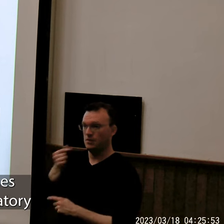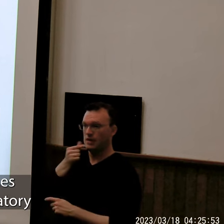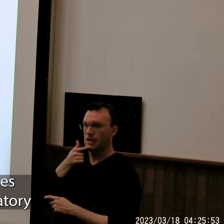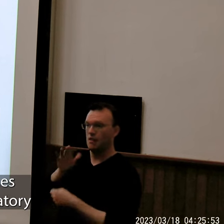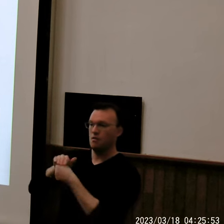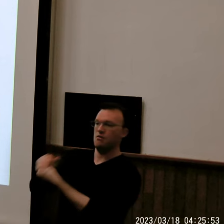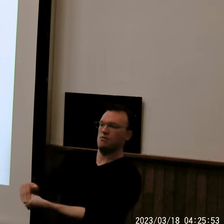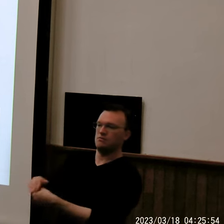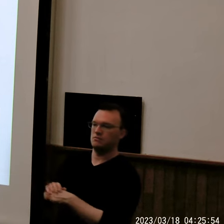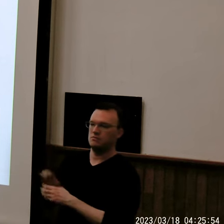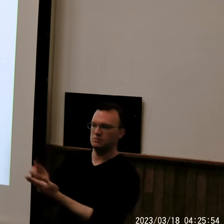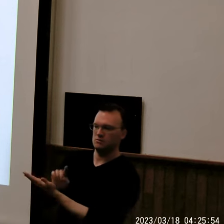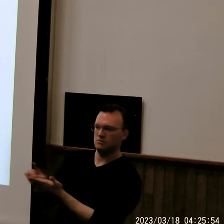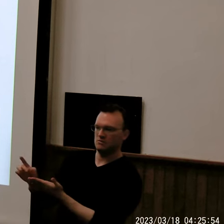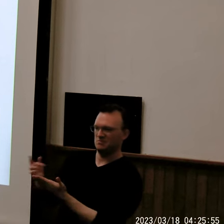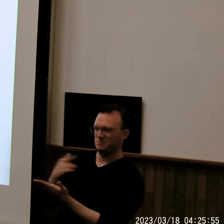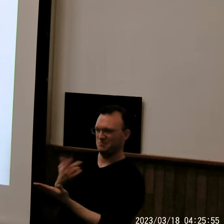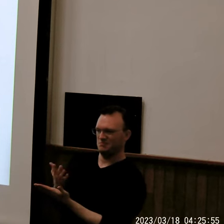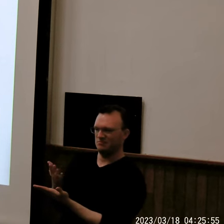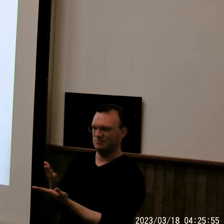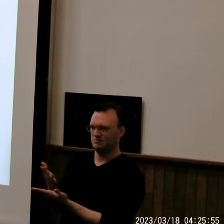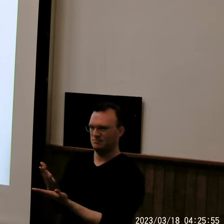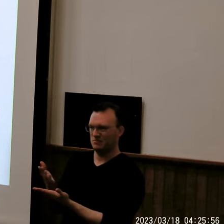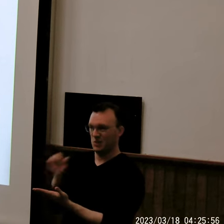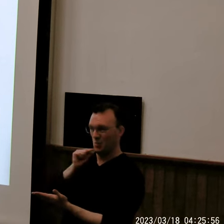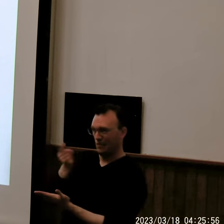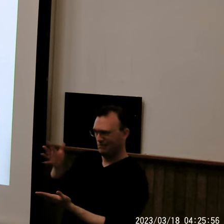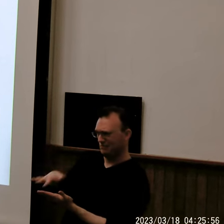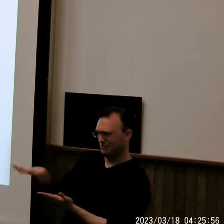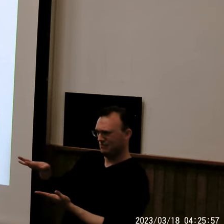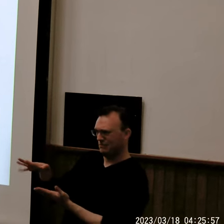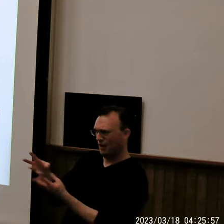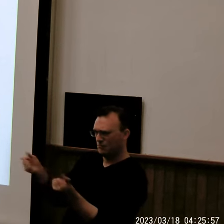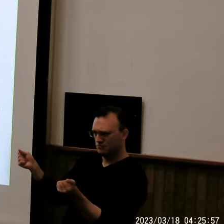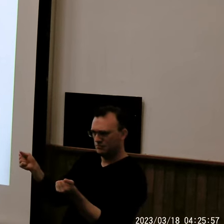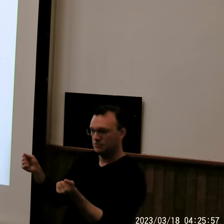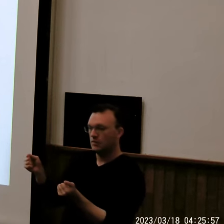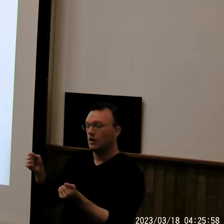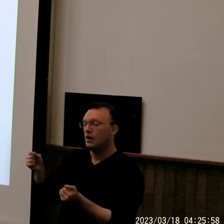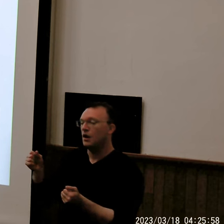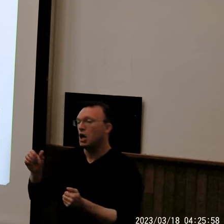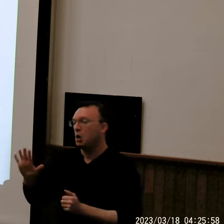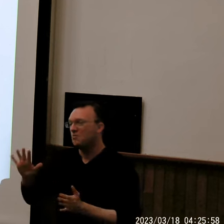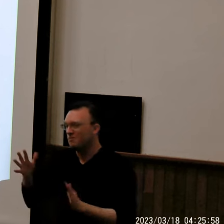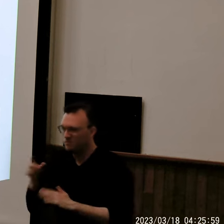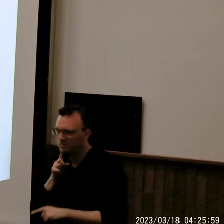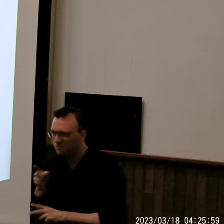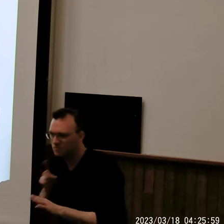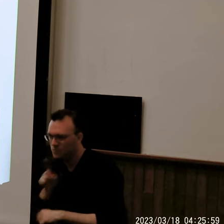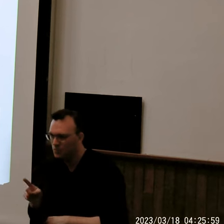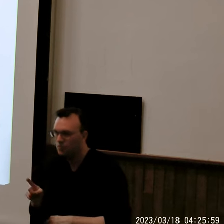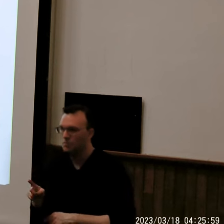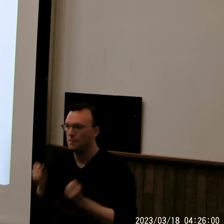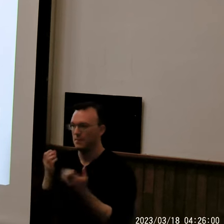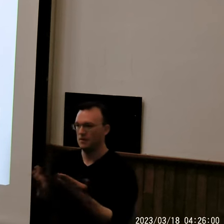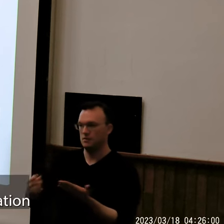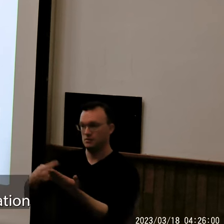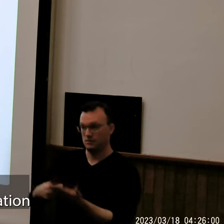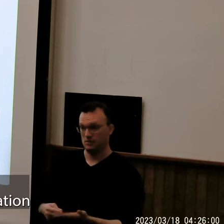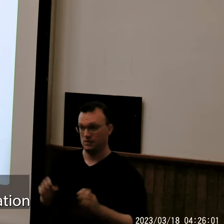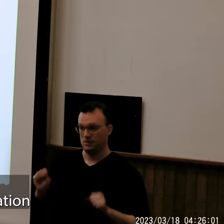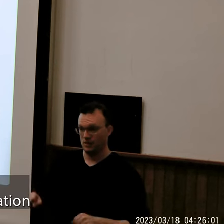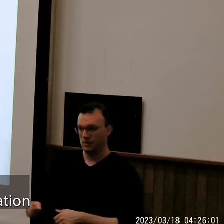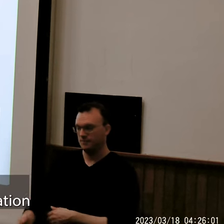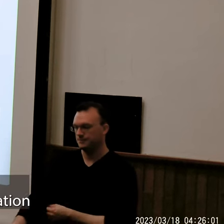or discriminatory and not having a lot of space for queerness. And in some ways that's true, but there is a lot that we can talk about here.